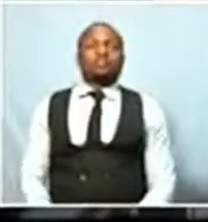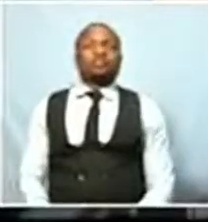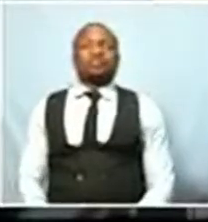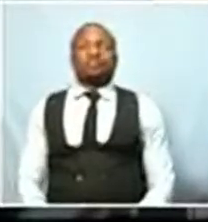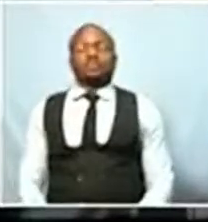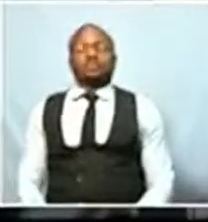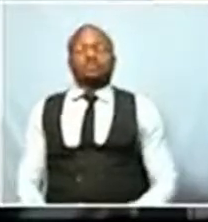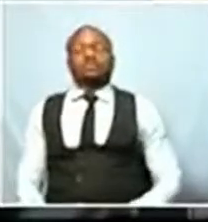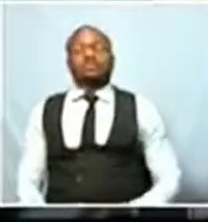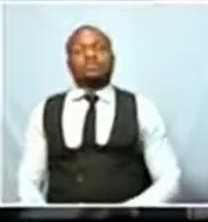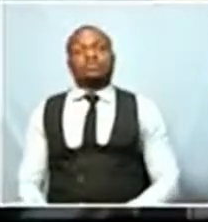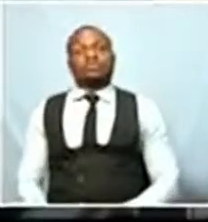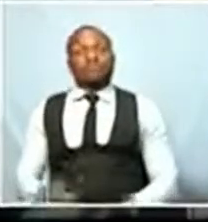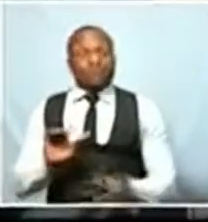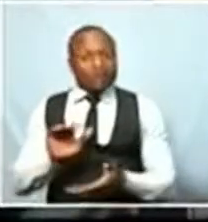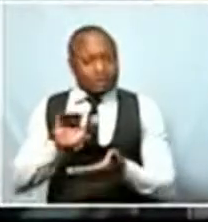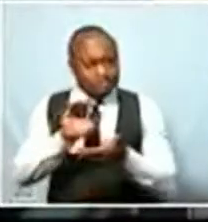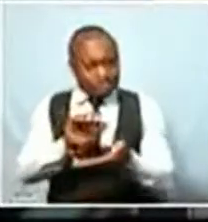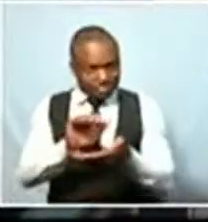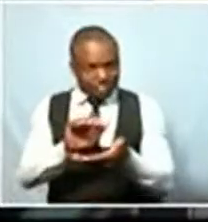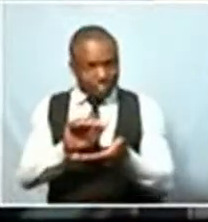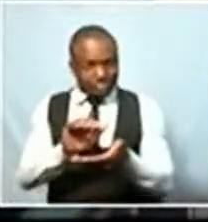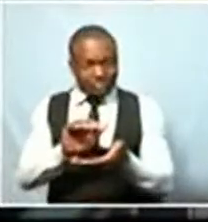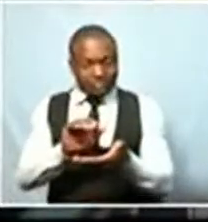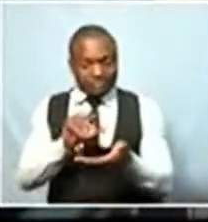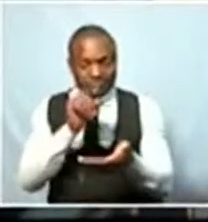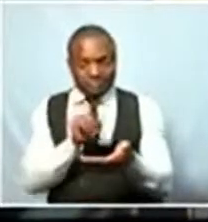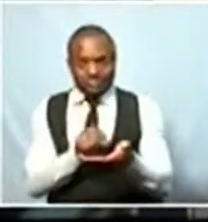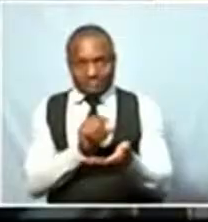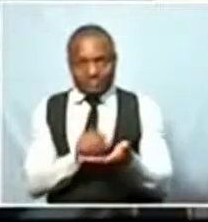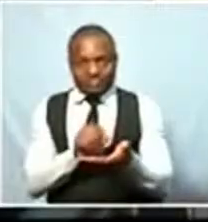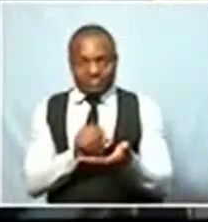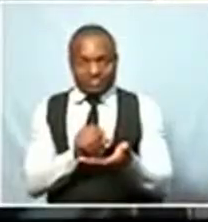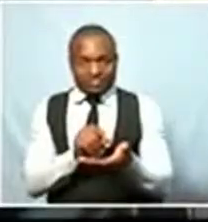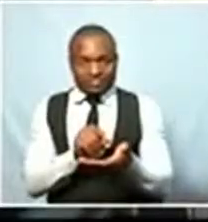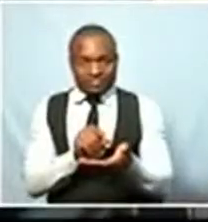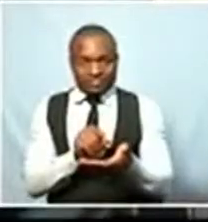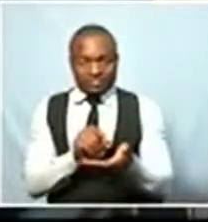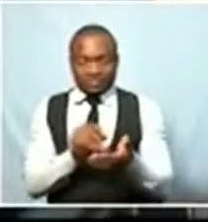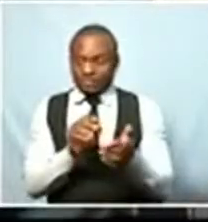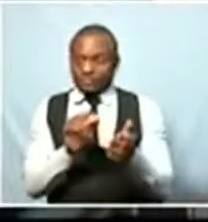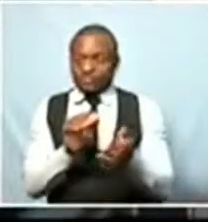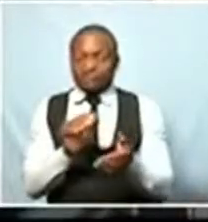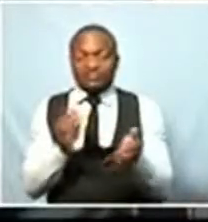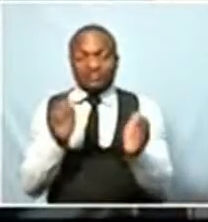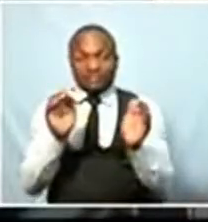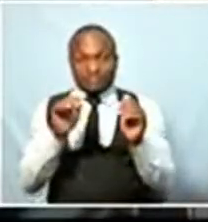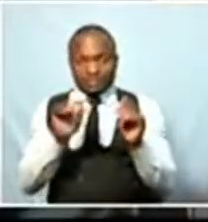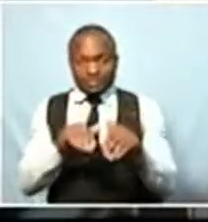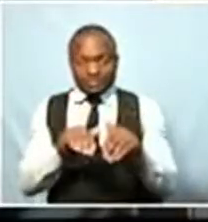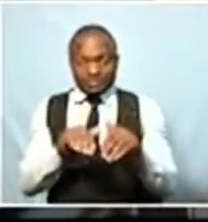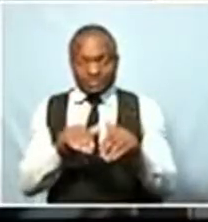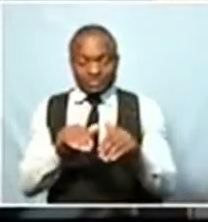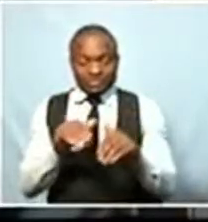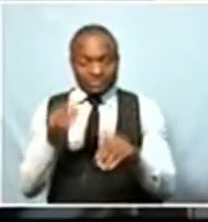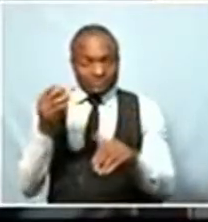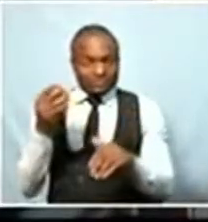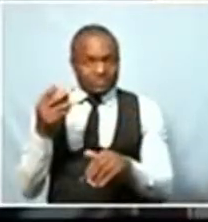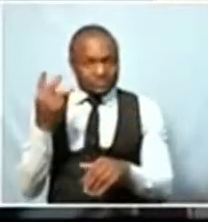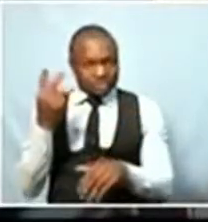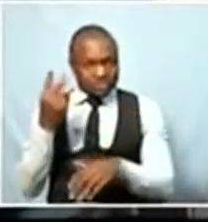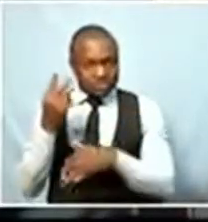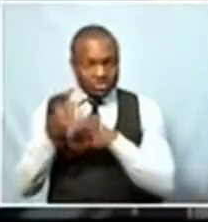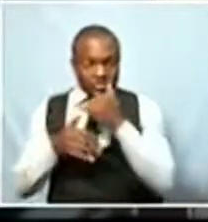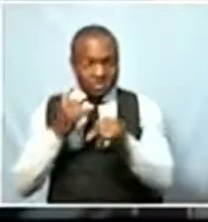that the allocations have been declining the previous 2 years, two fiscal